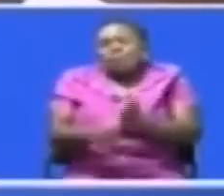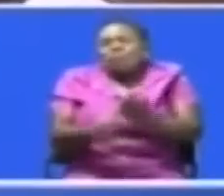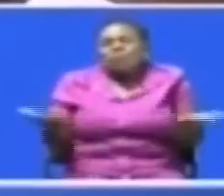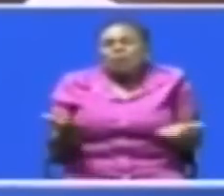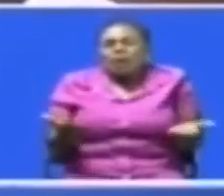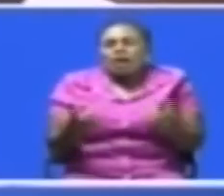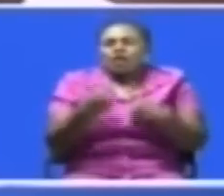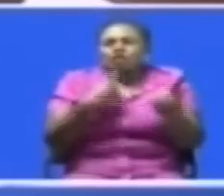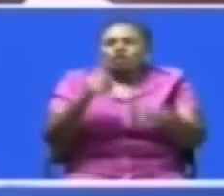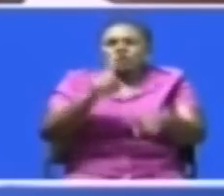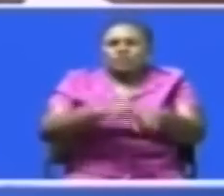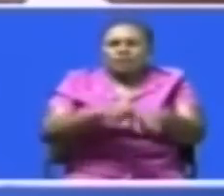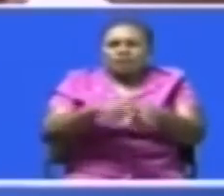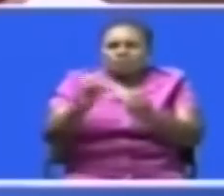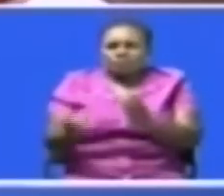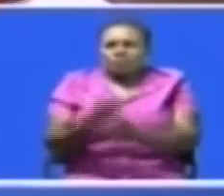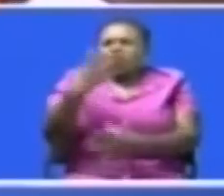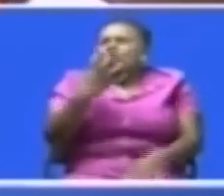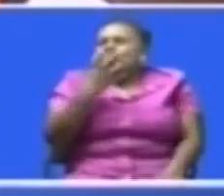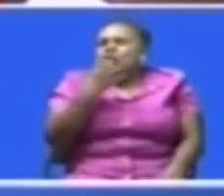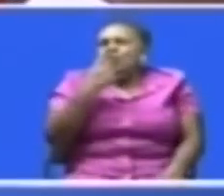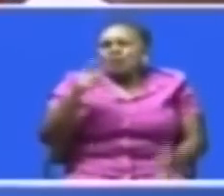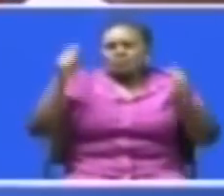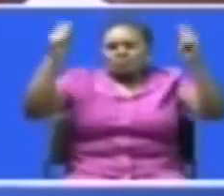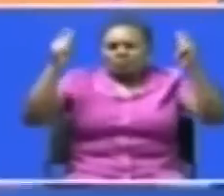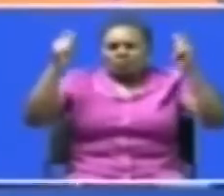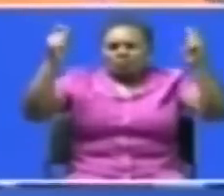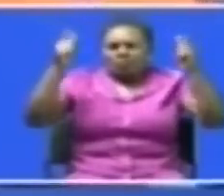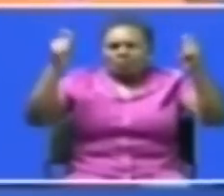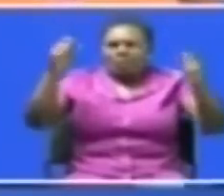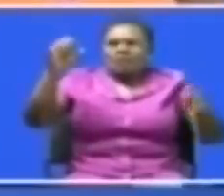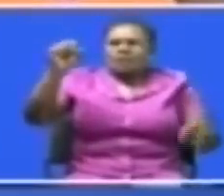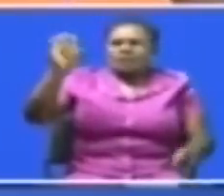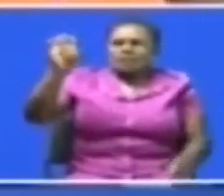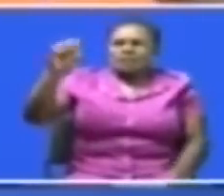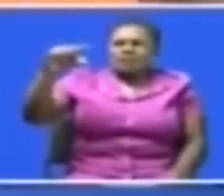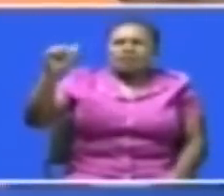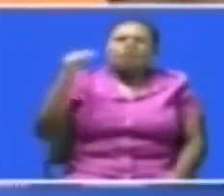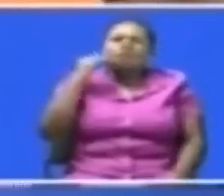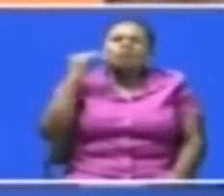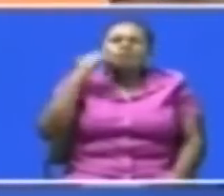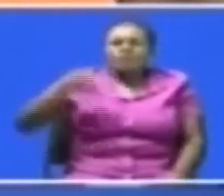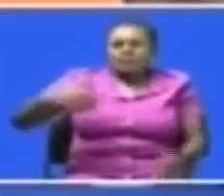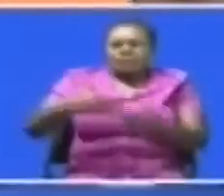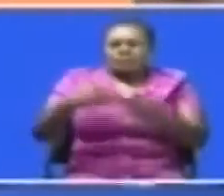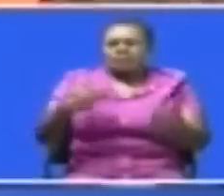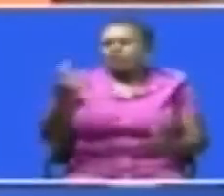They spoke during the launch of ODM party campaigns in Sega Town in Ugenya, Siaya County, ahead of